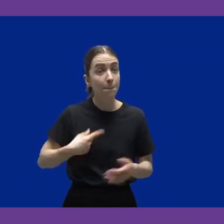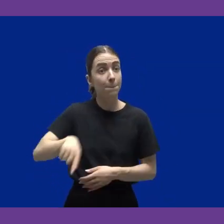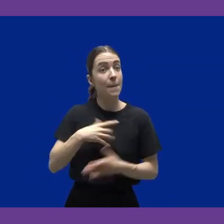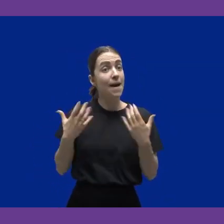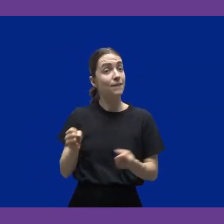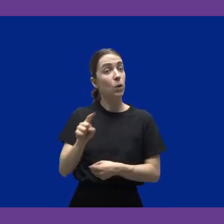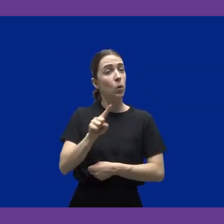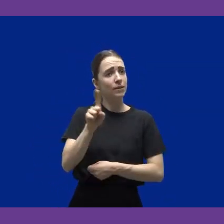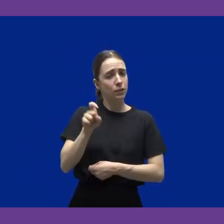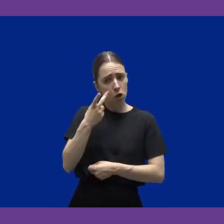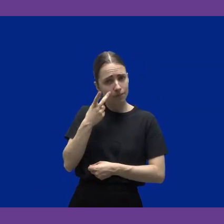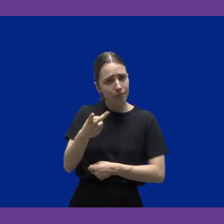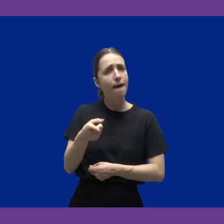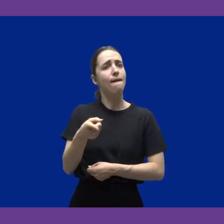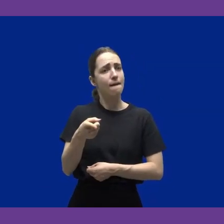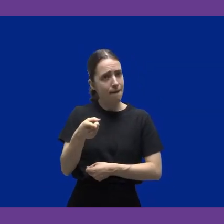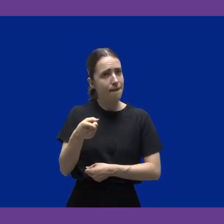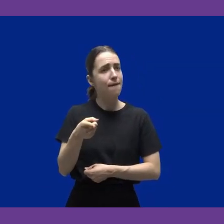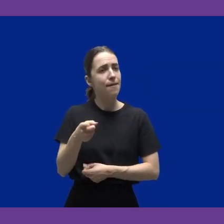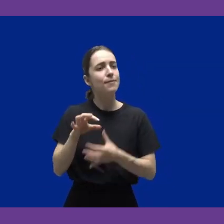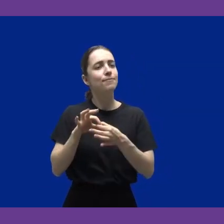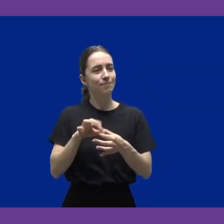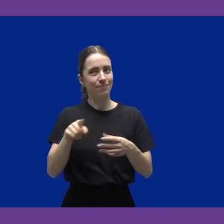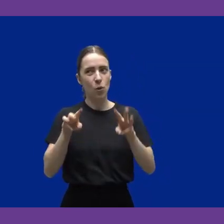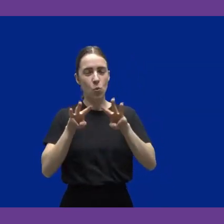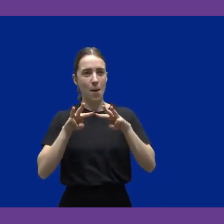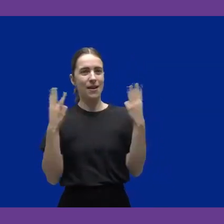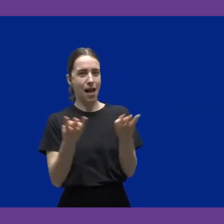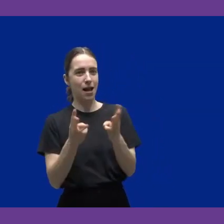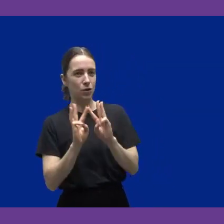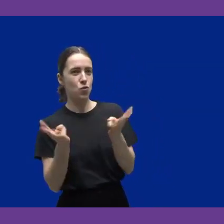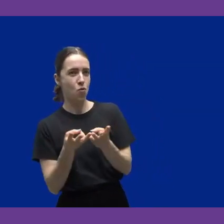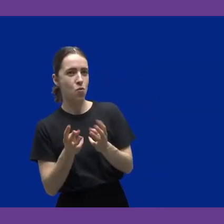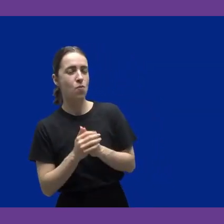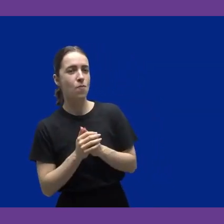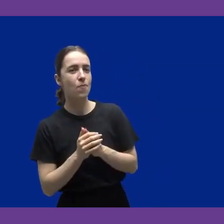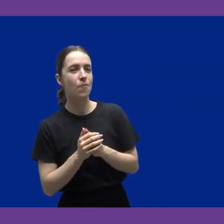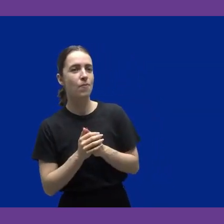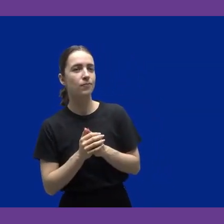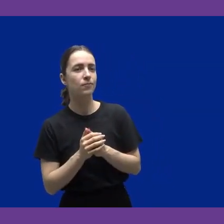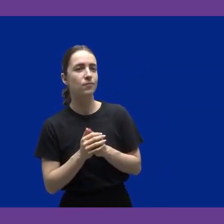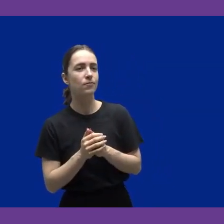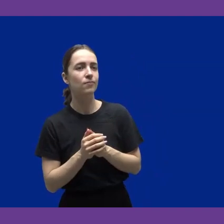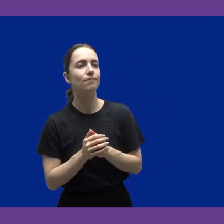about the product labeling and the packaging. So Fernando, we have a question.